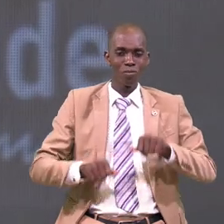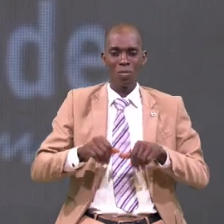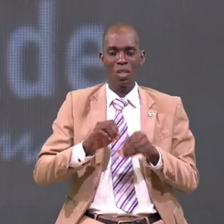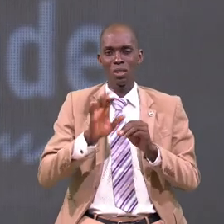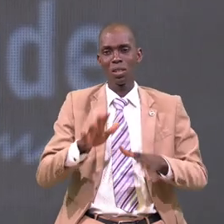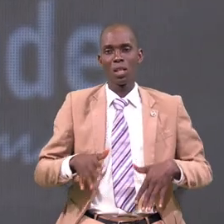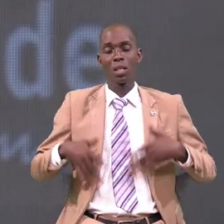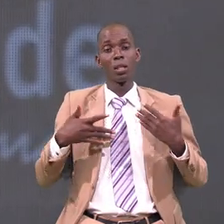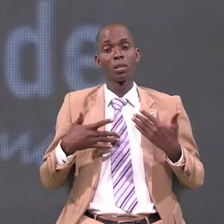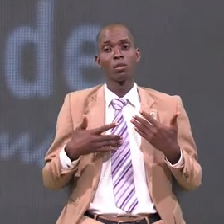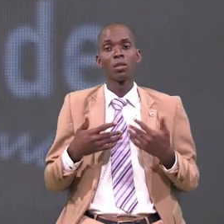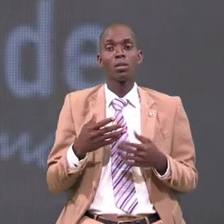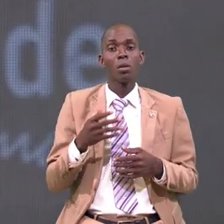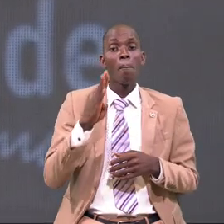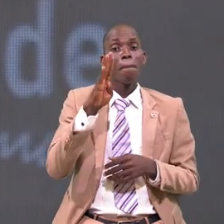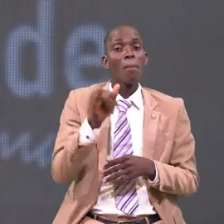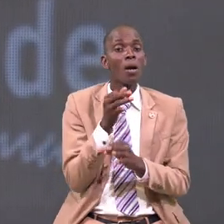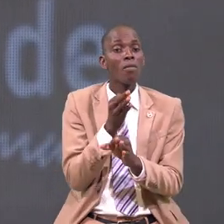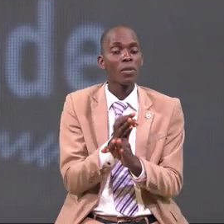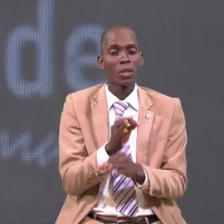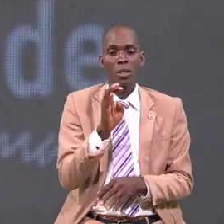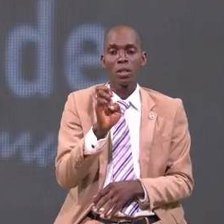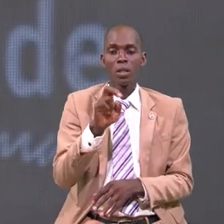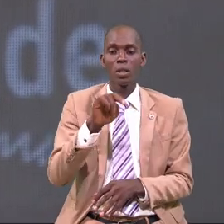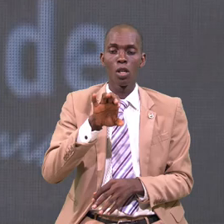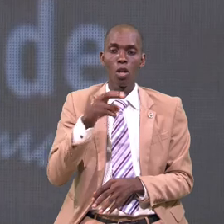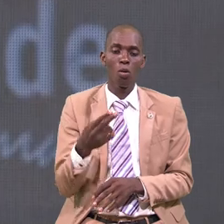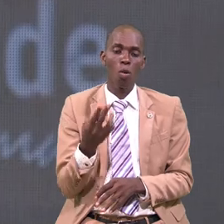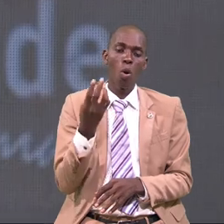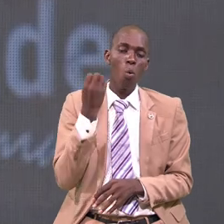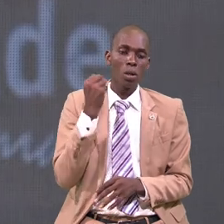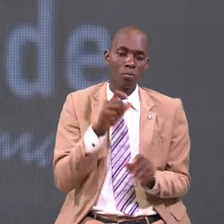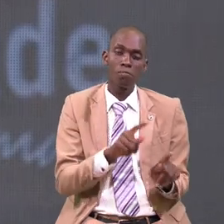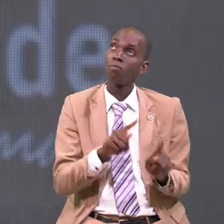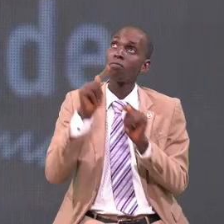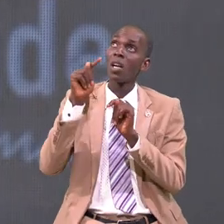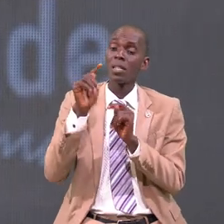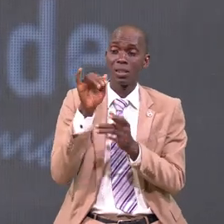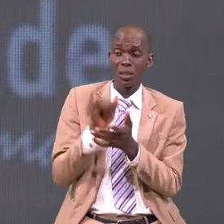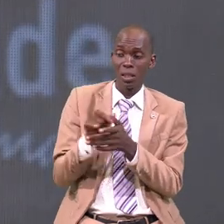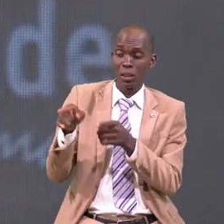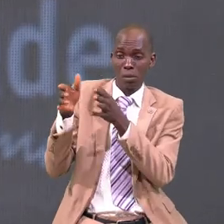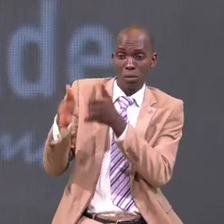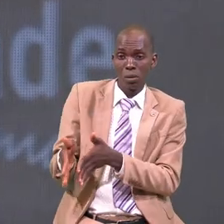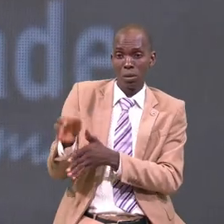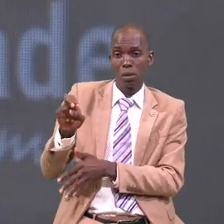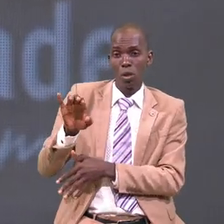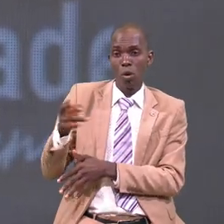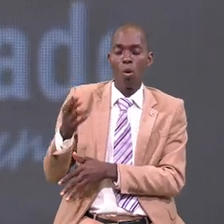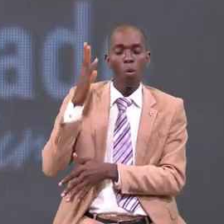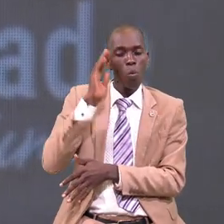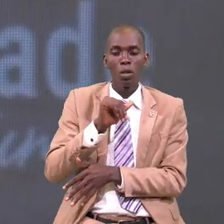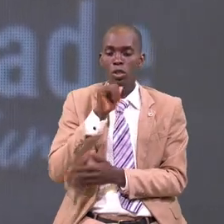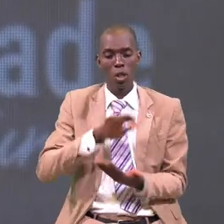By faith, Enoch was translated that he should not see death, and he was